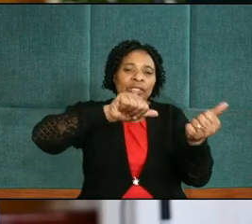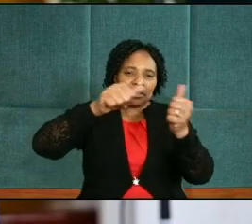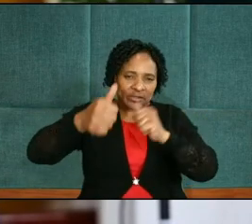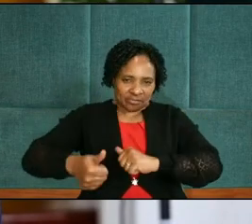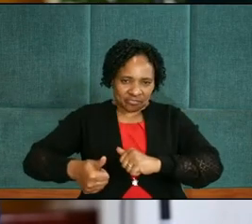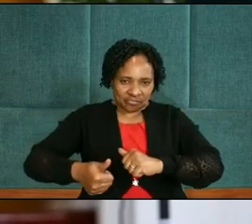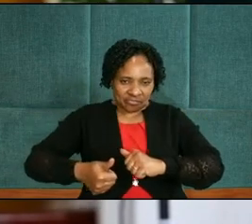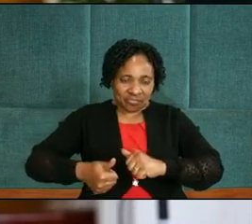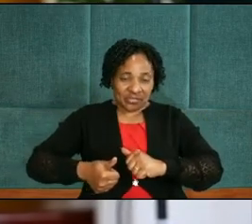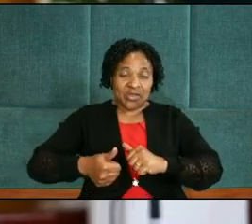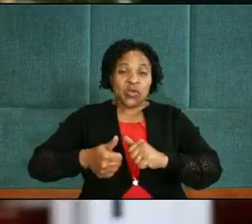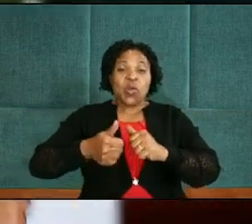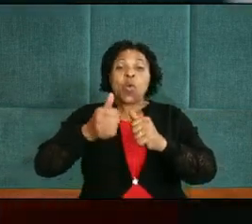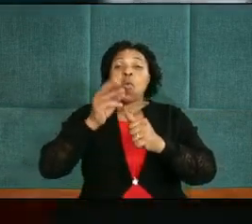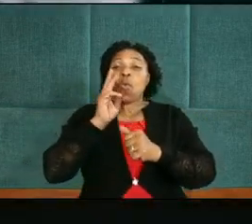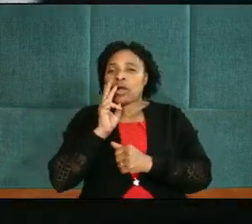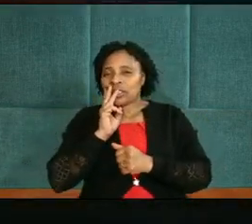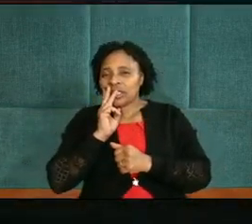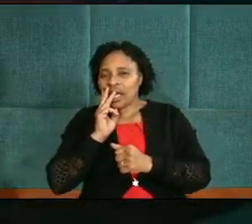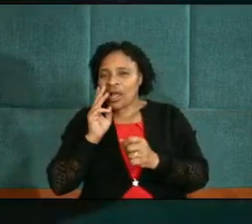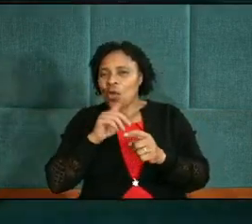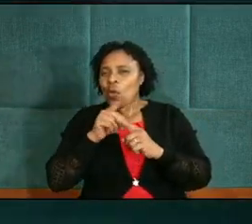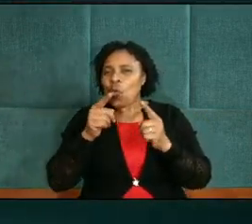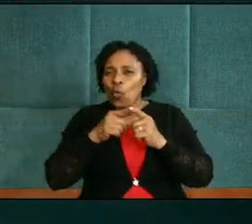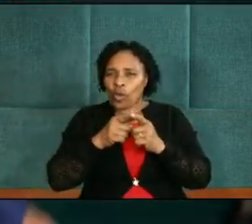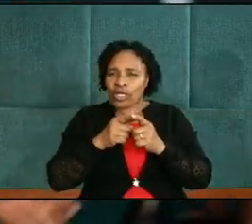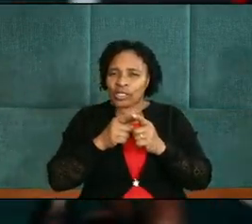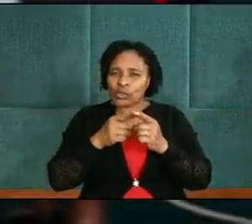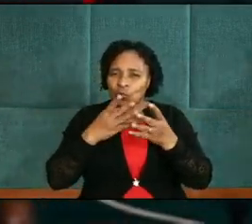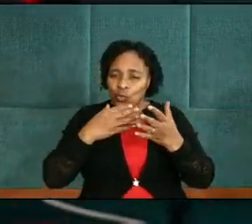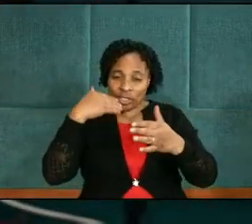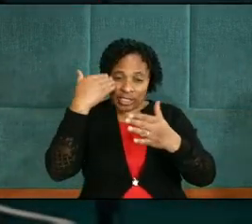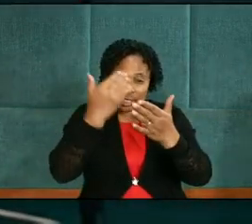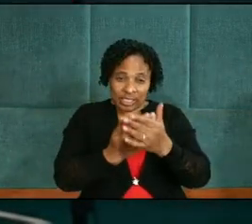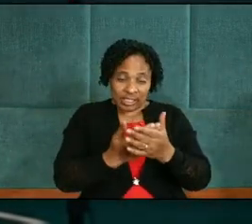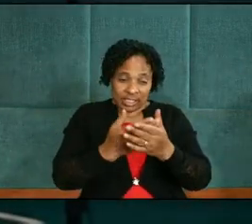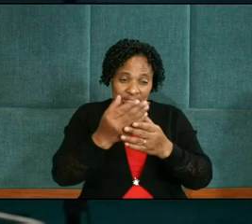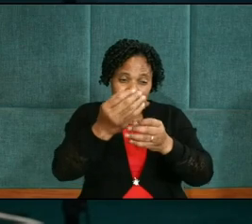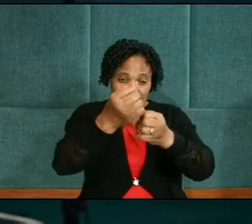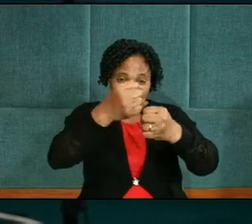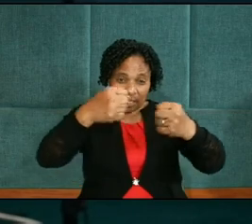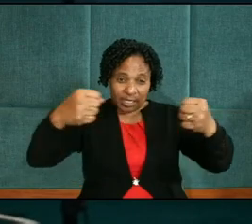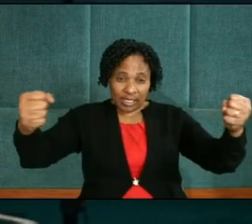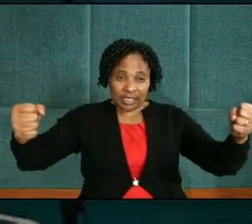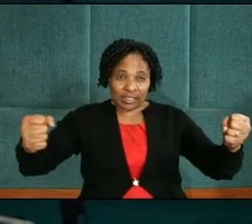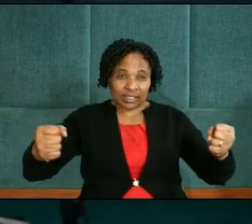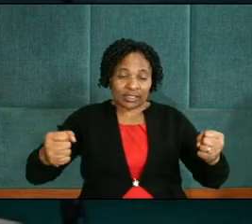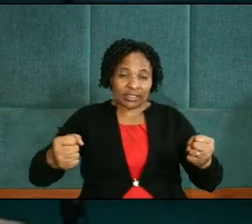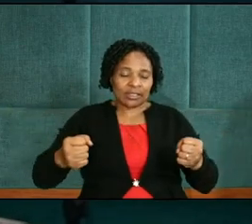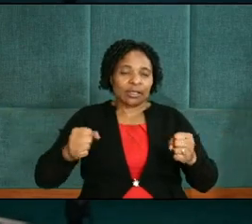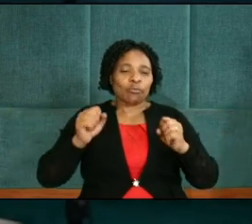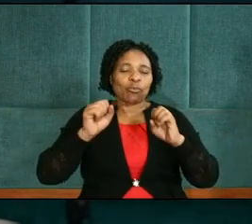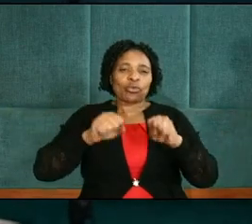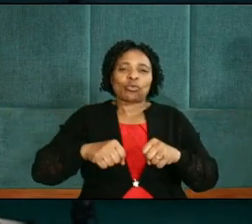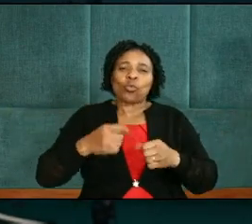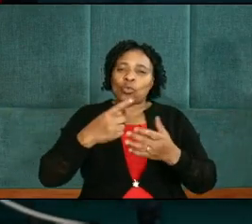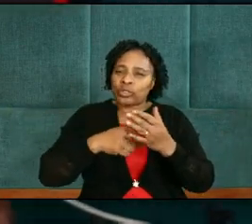by water, when you reach the pearly gates, you're going to be a beep, beep.